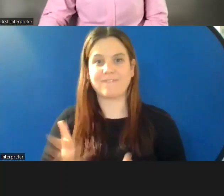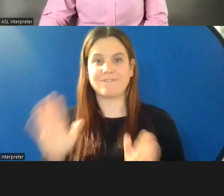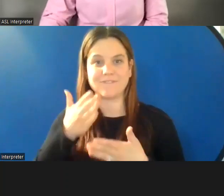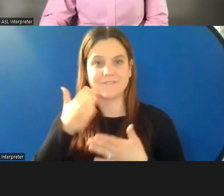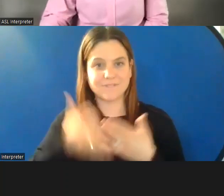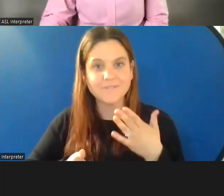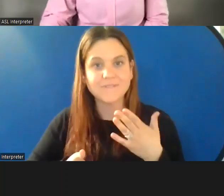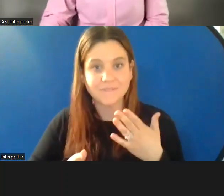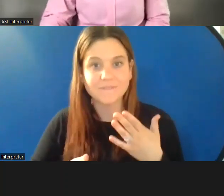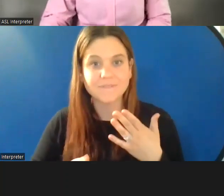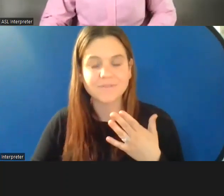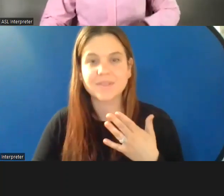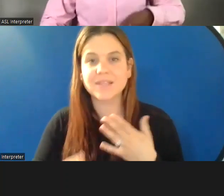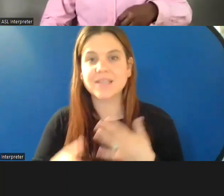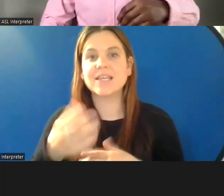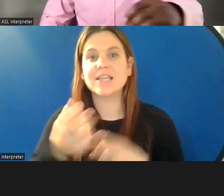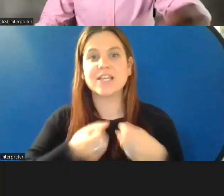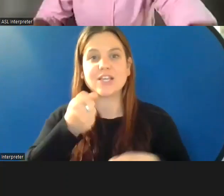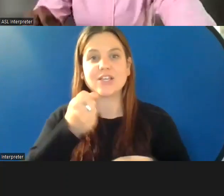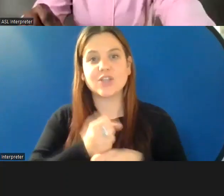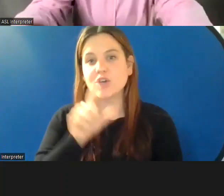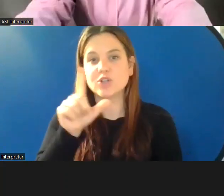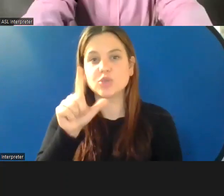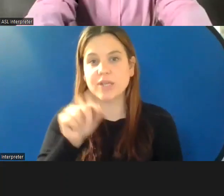in mid 2022.